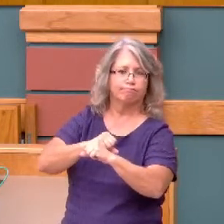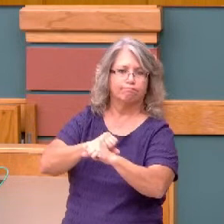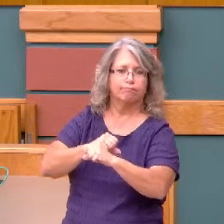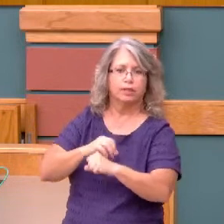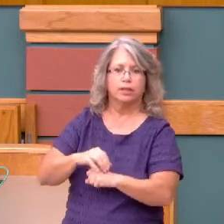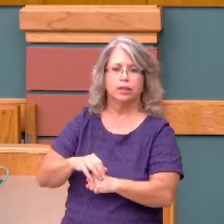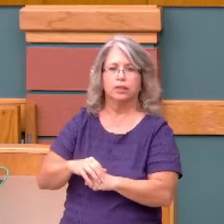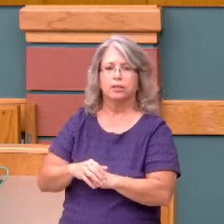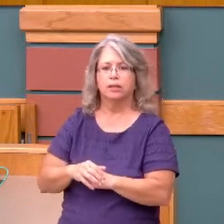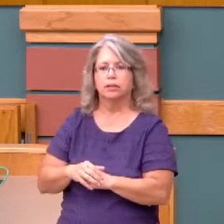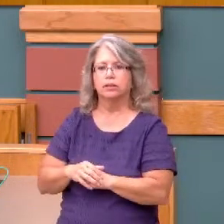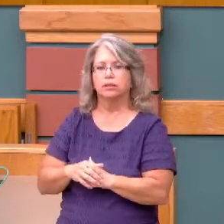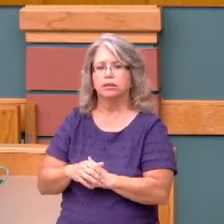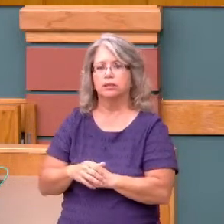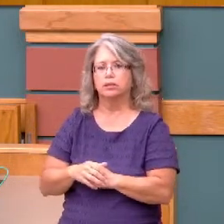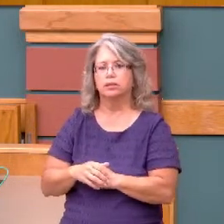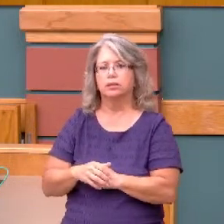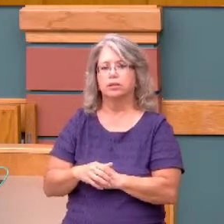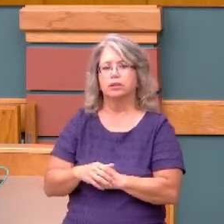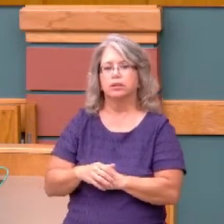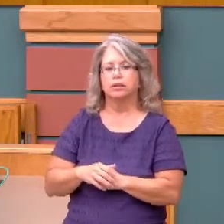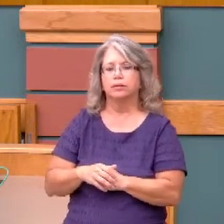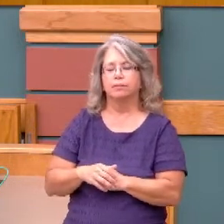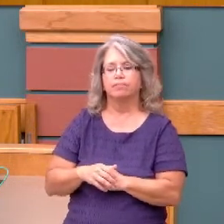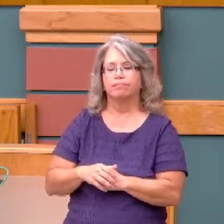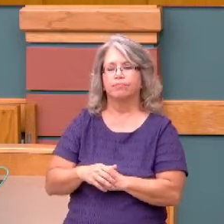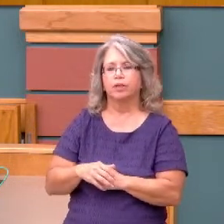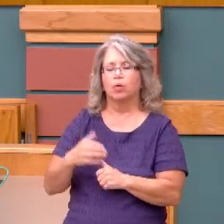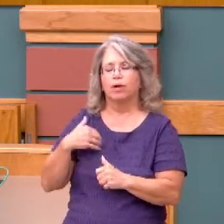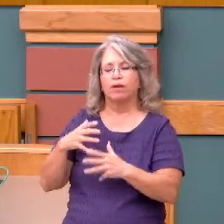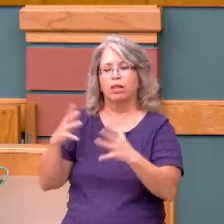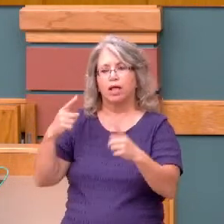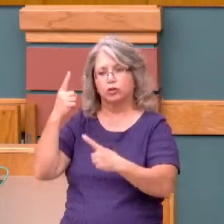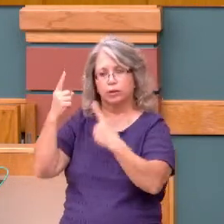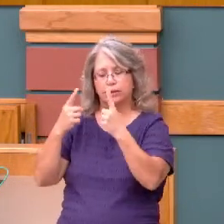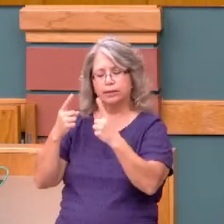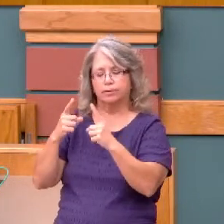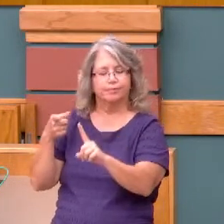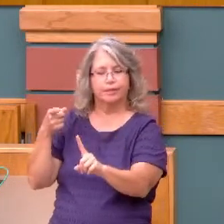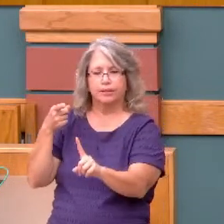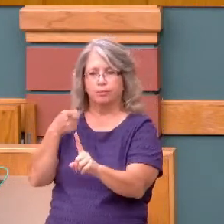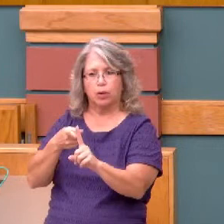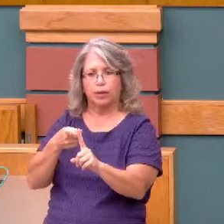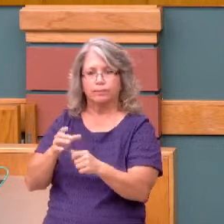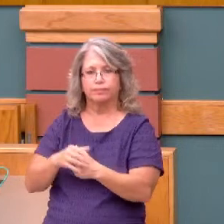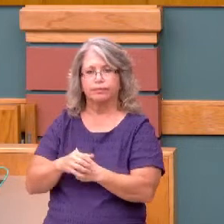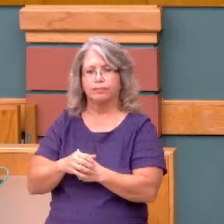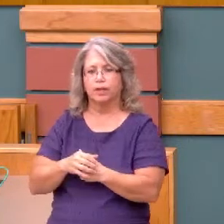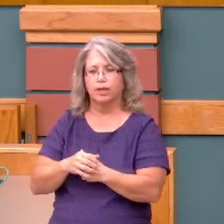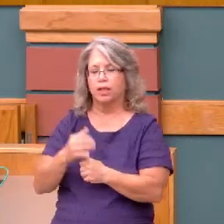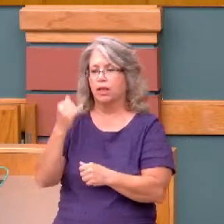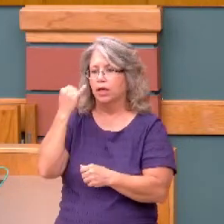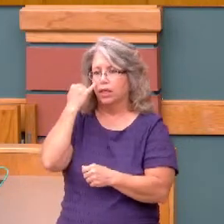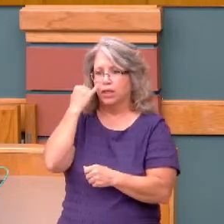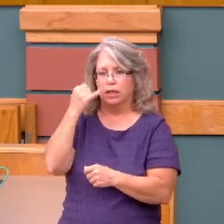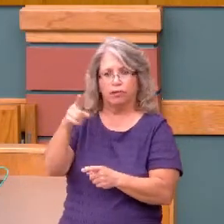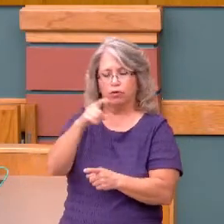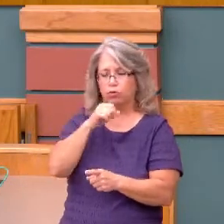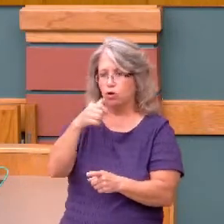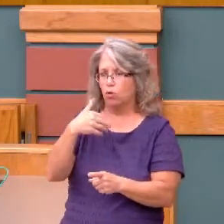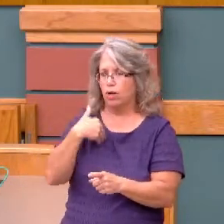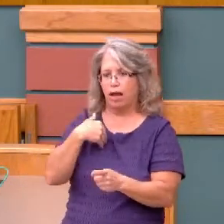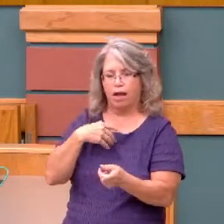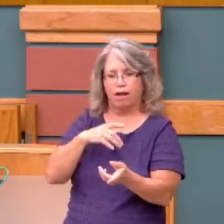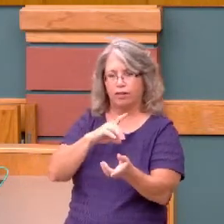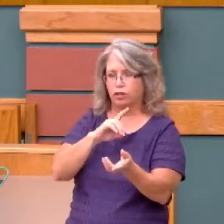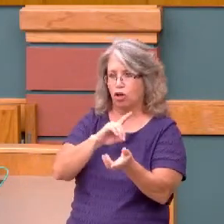A lot to consider there. Here's the bottom line. So if you do not have a provider and you don't know where to